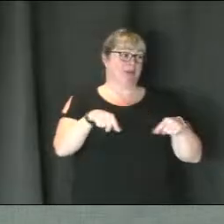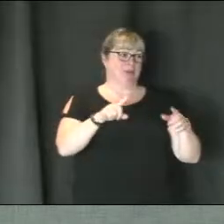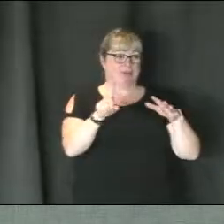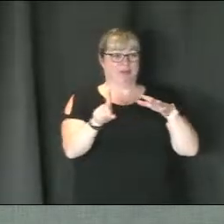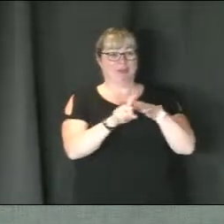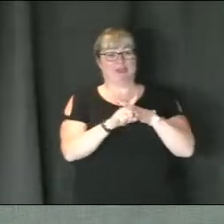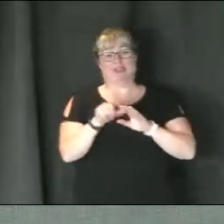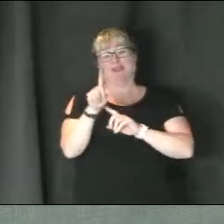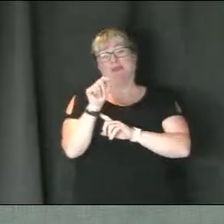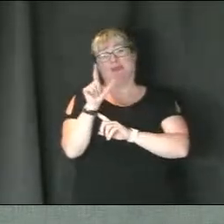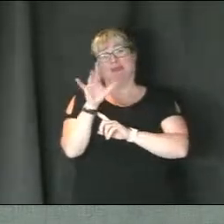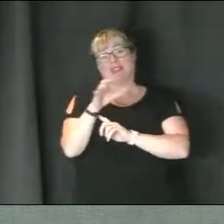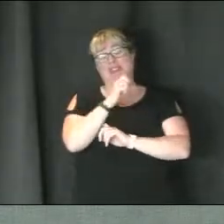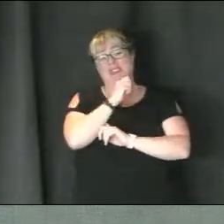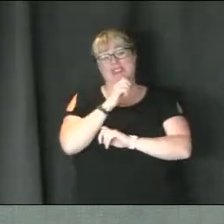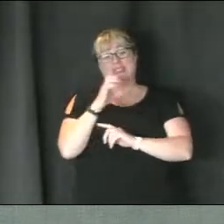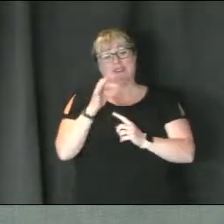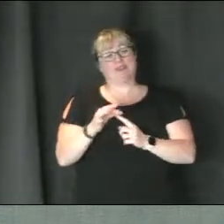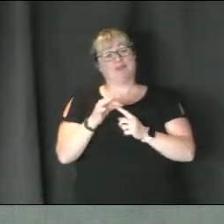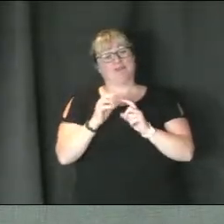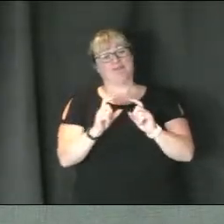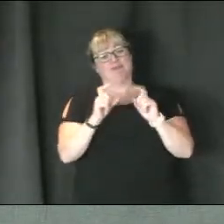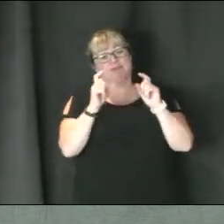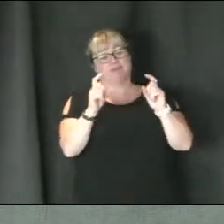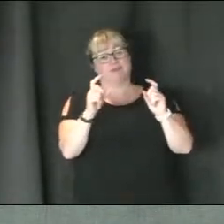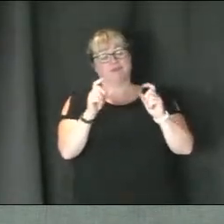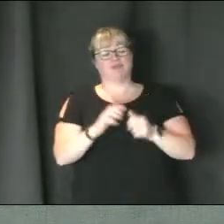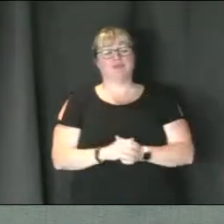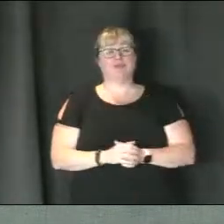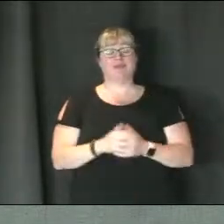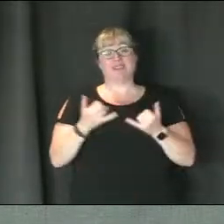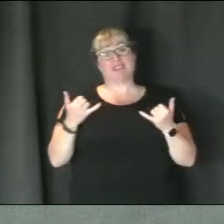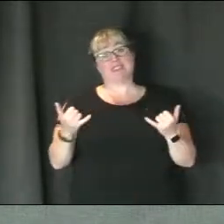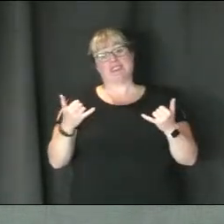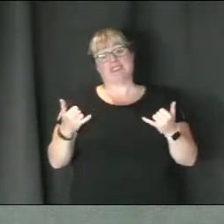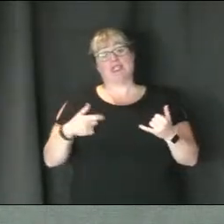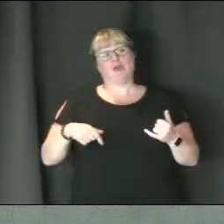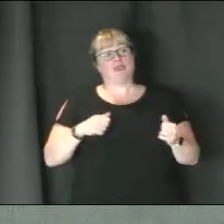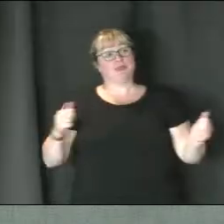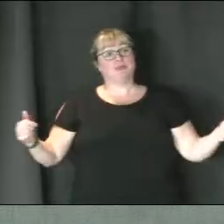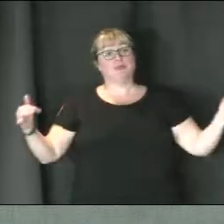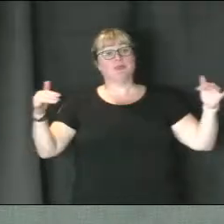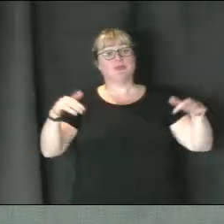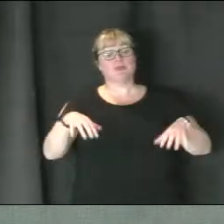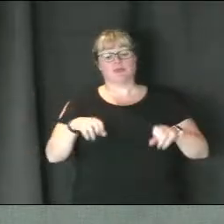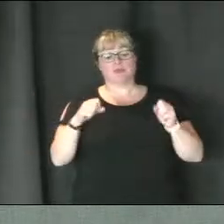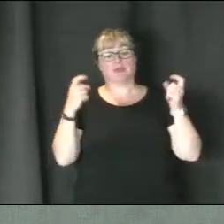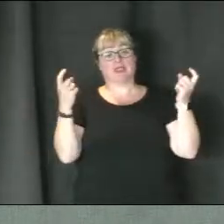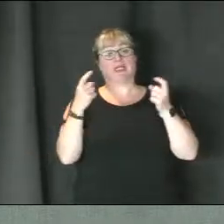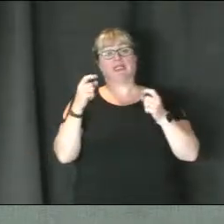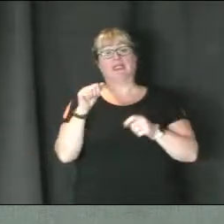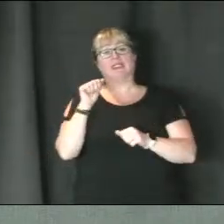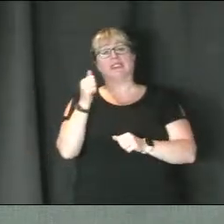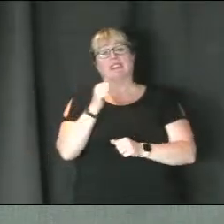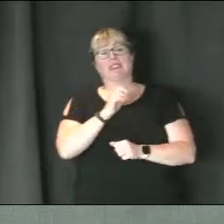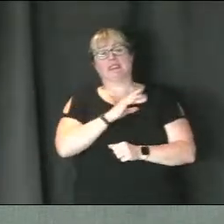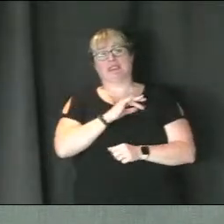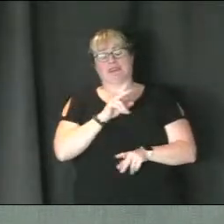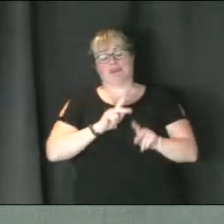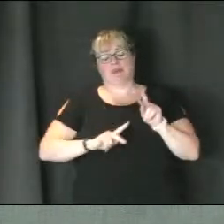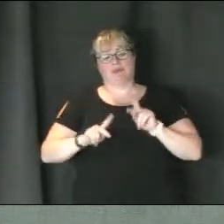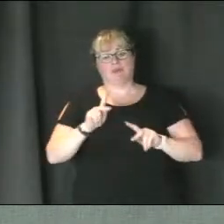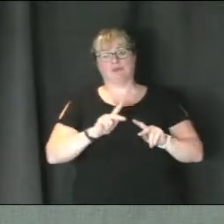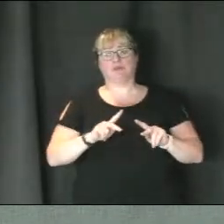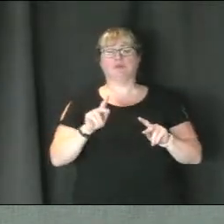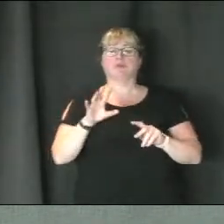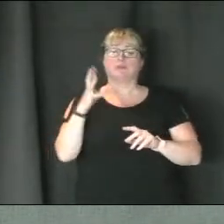at the 2025 Seniors of Distinction Awards. And this morning, we're coming together to celebrate 10 outstanding seniors in our